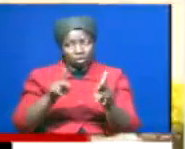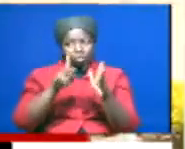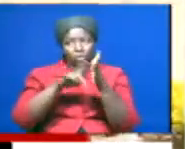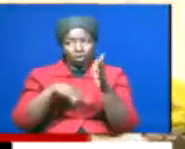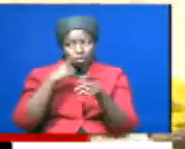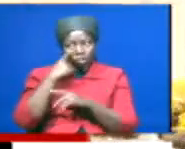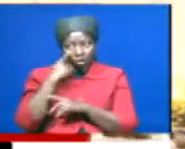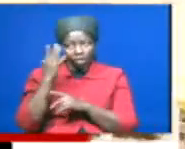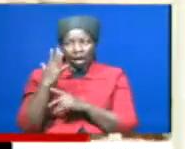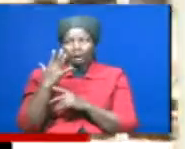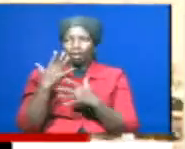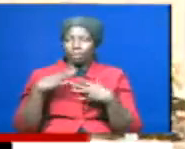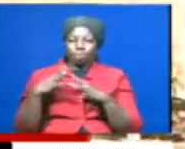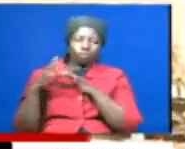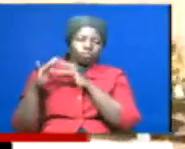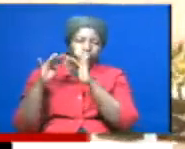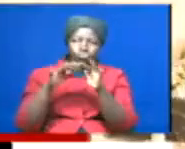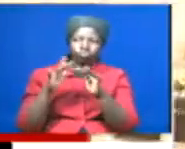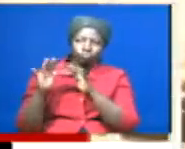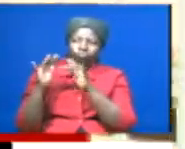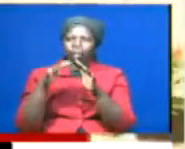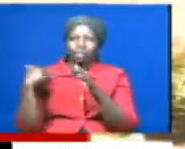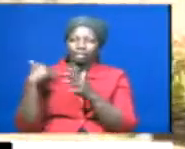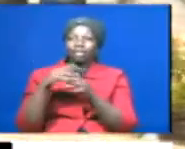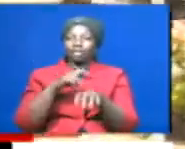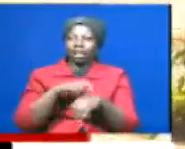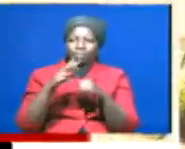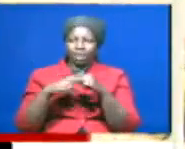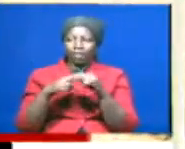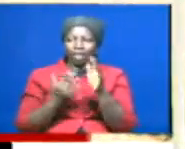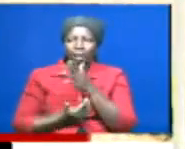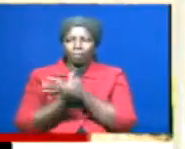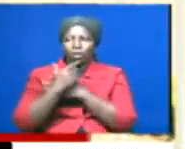crowds building up since 7 in the morning. And of course, when it got about